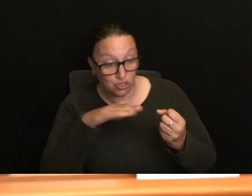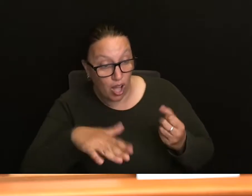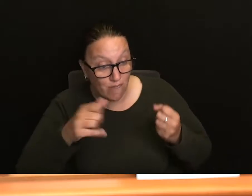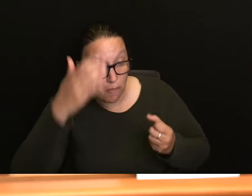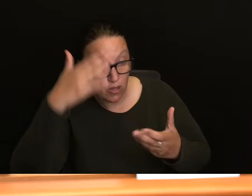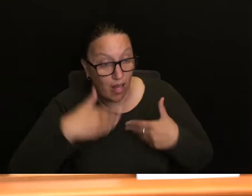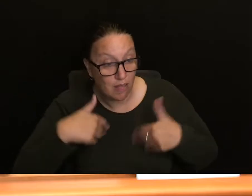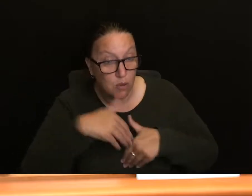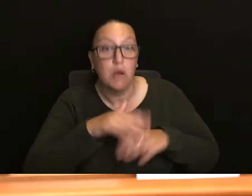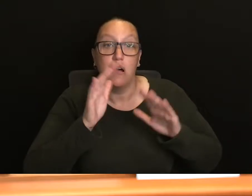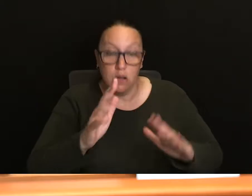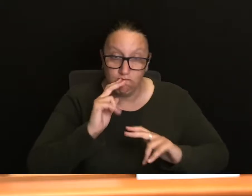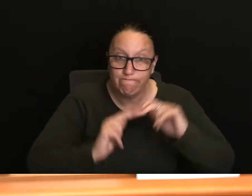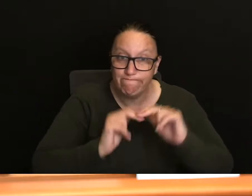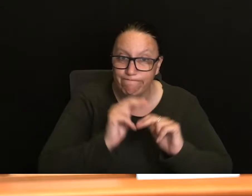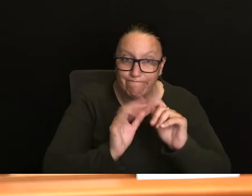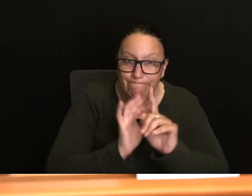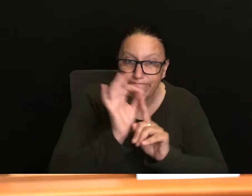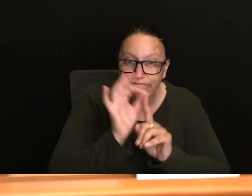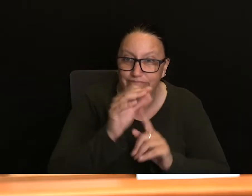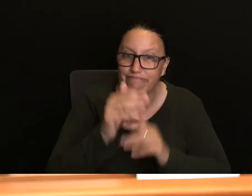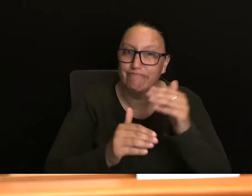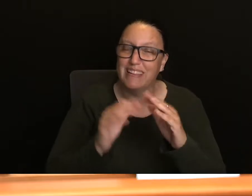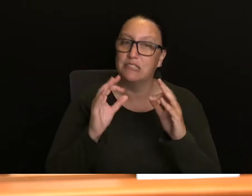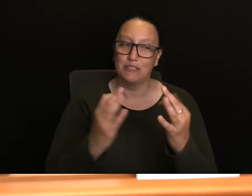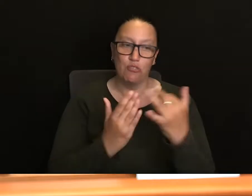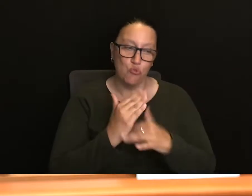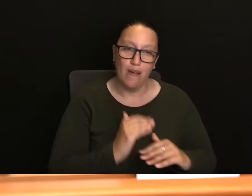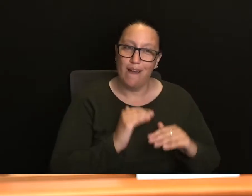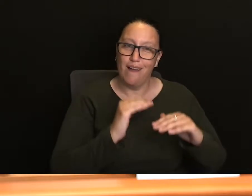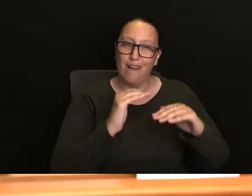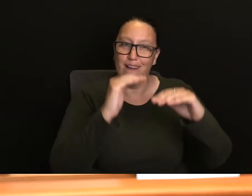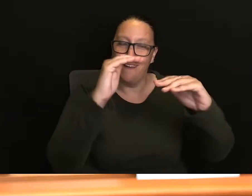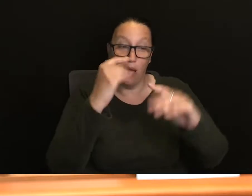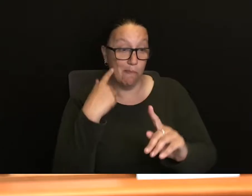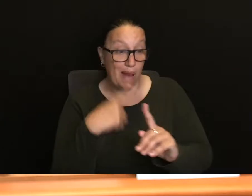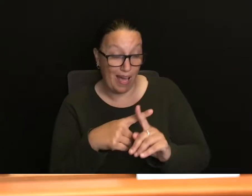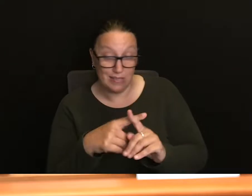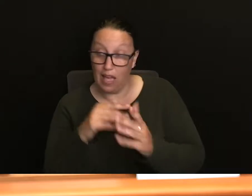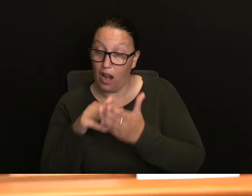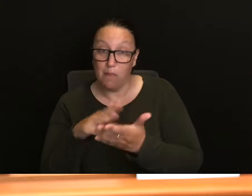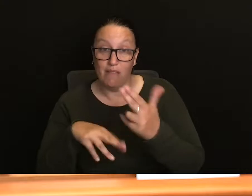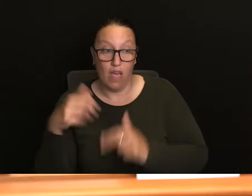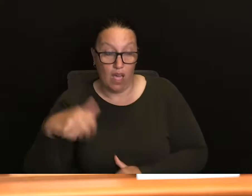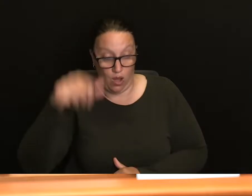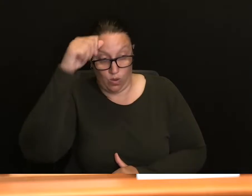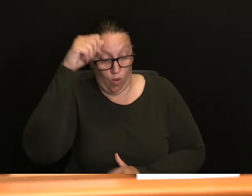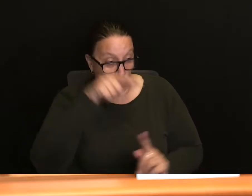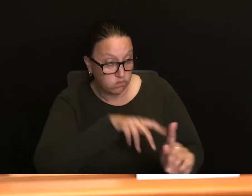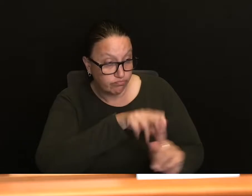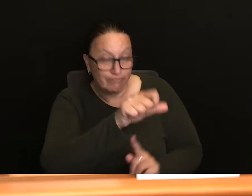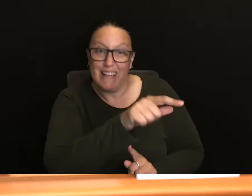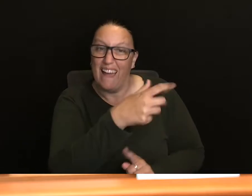health and wellbeing as children progress through key developmental milestones and help them identify potential problems